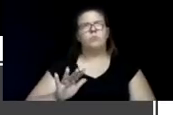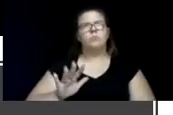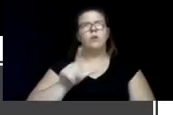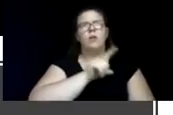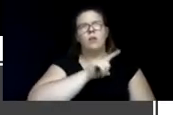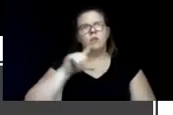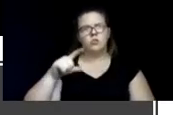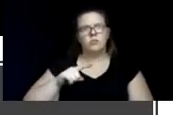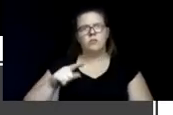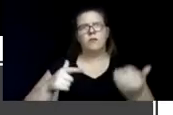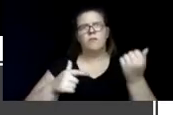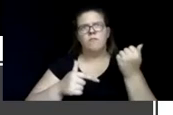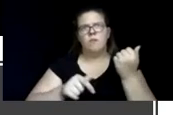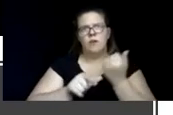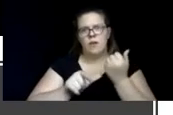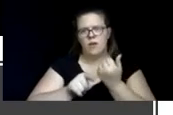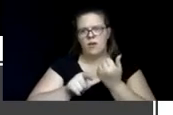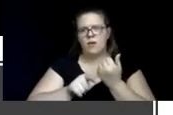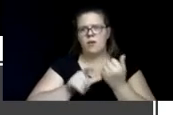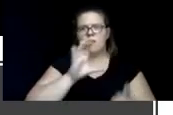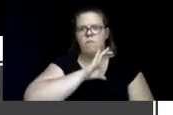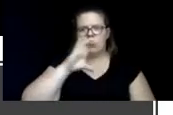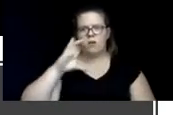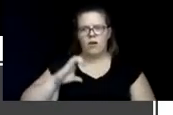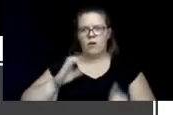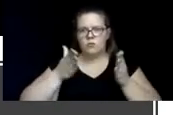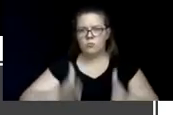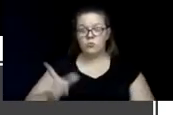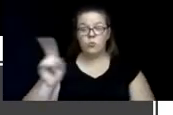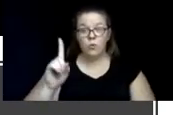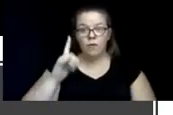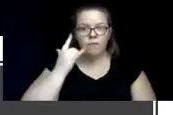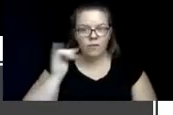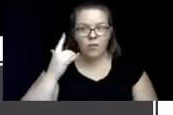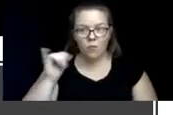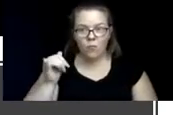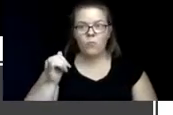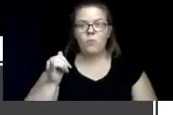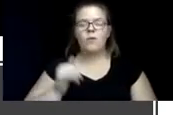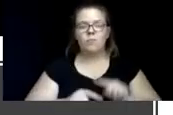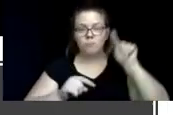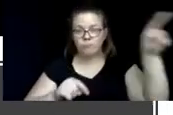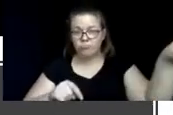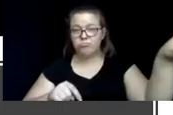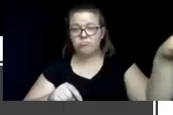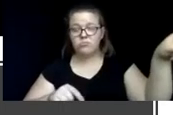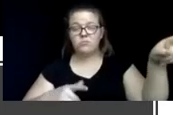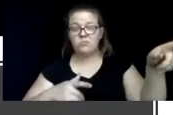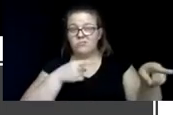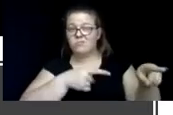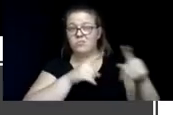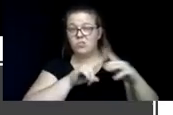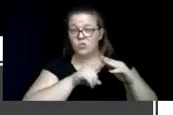aide to a congressperson in California. And that person started as a social worker